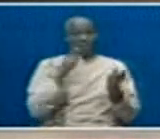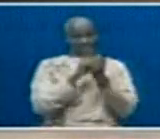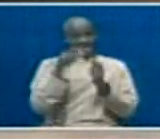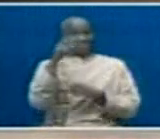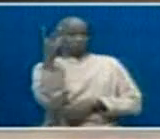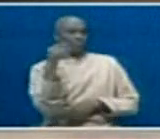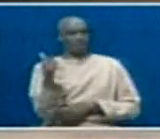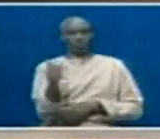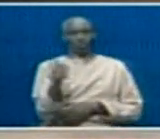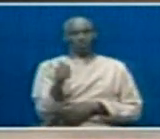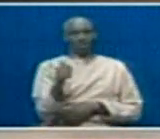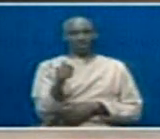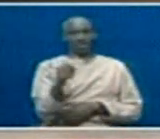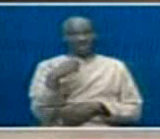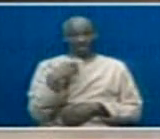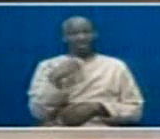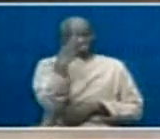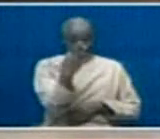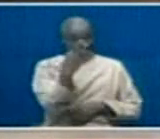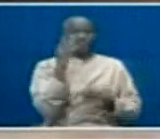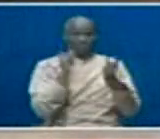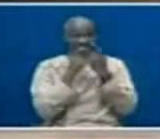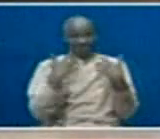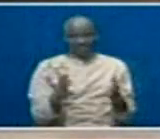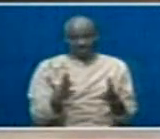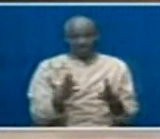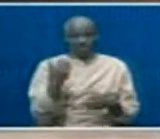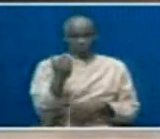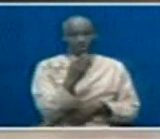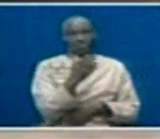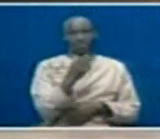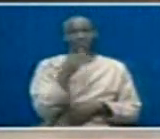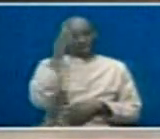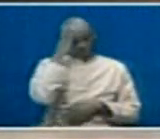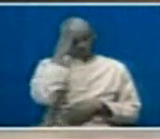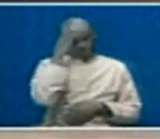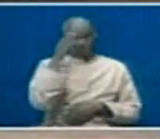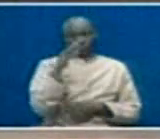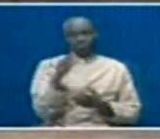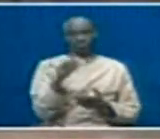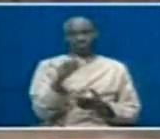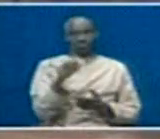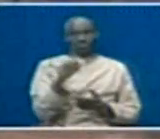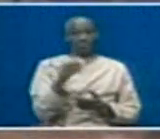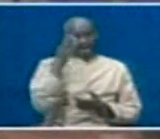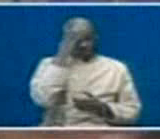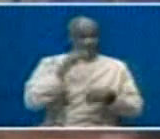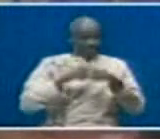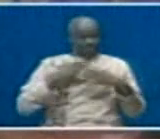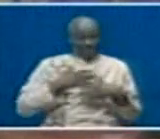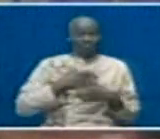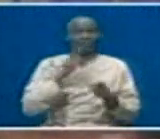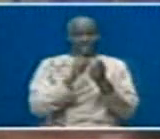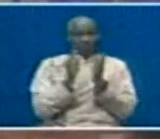2. Mm-hmm. These 3, Molly's kids, I knew Molly well, because that was during my time